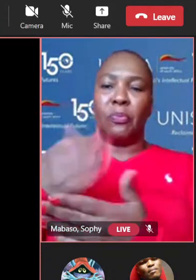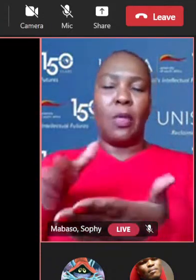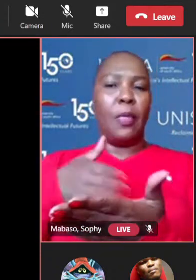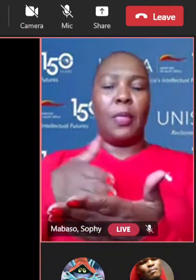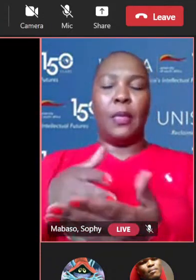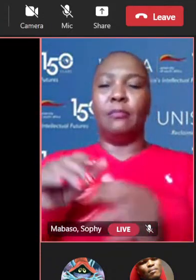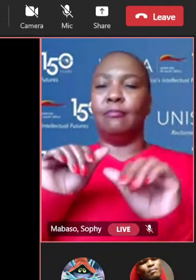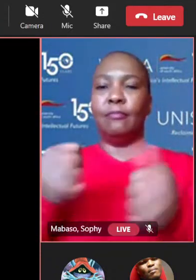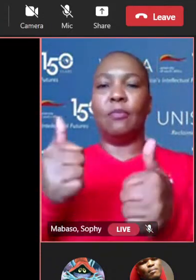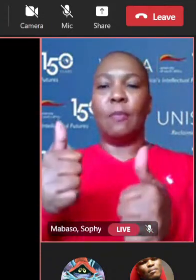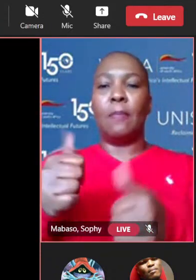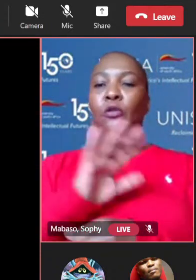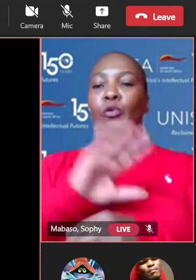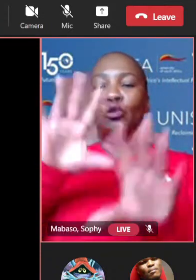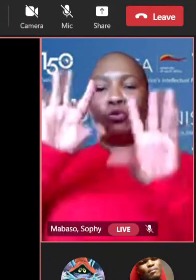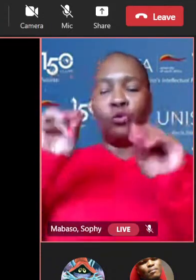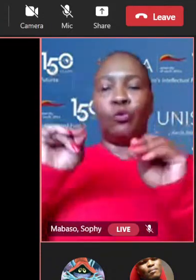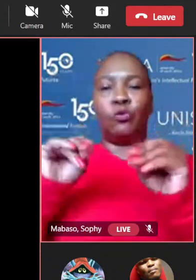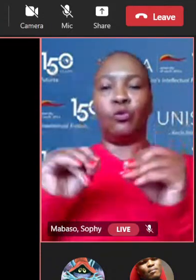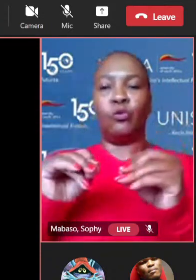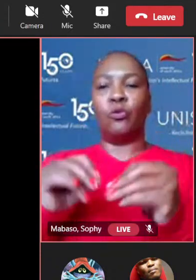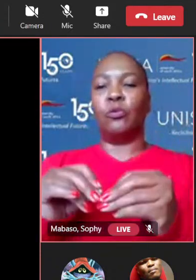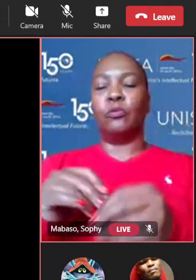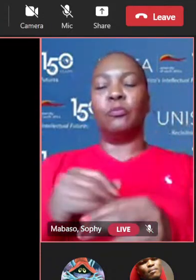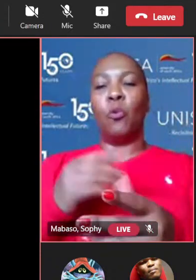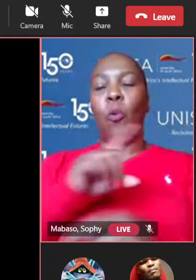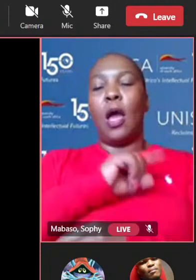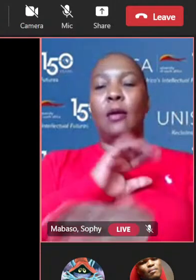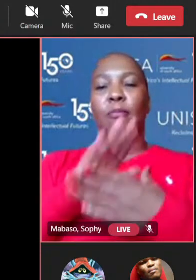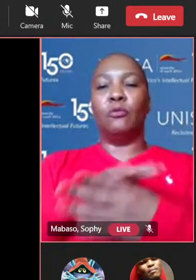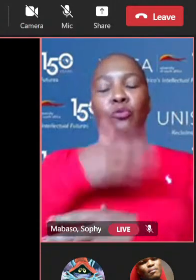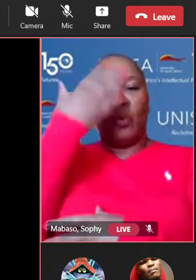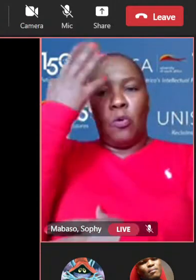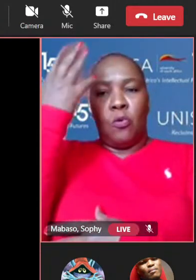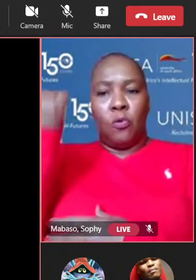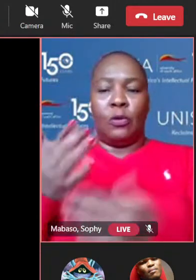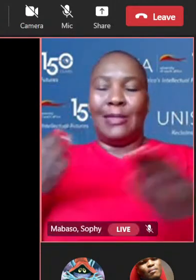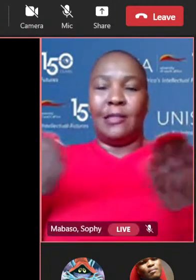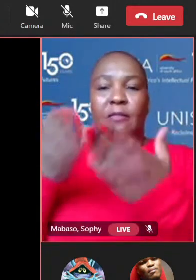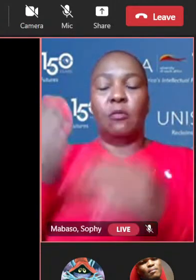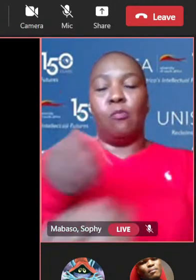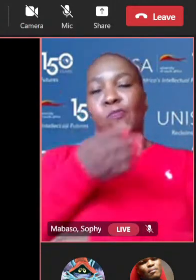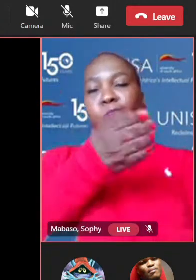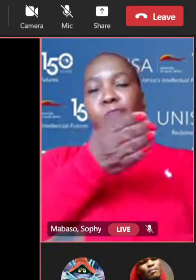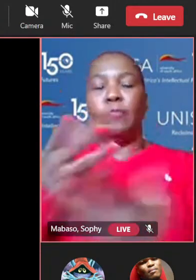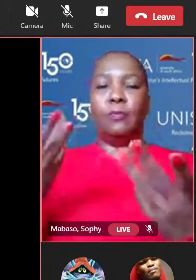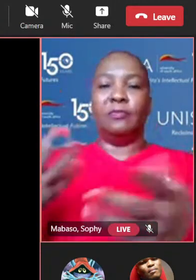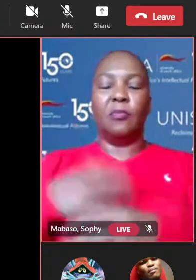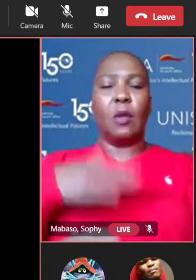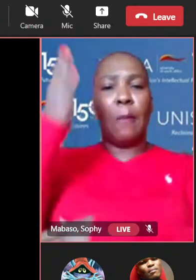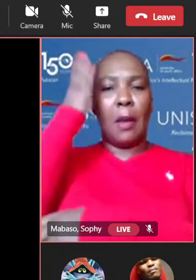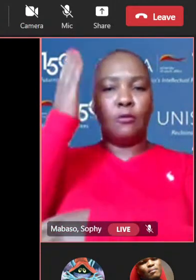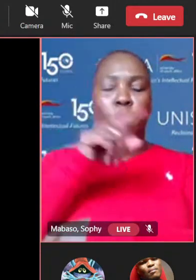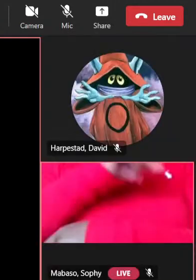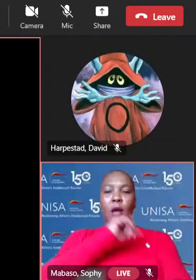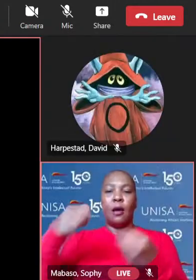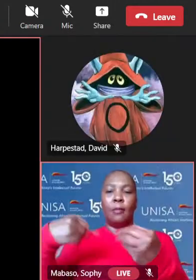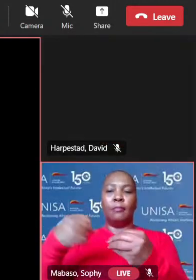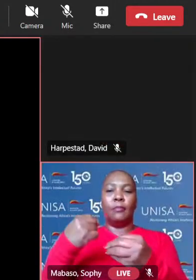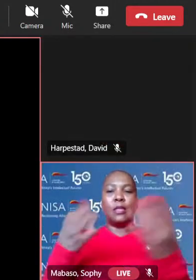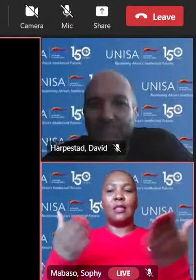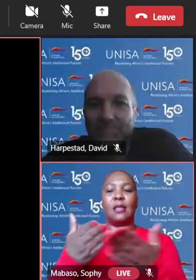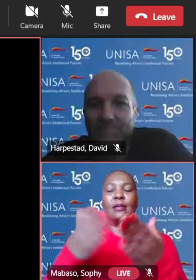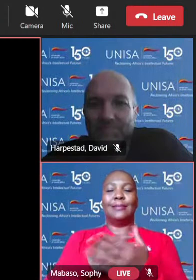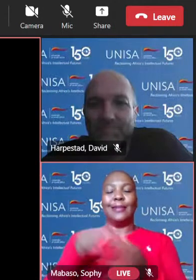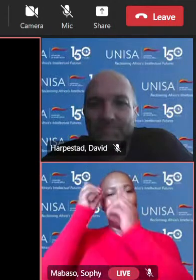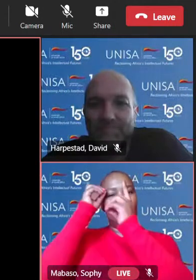stop attending because you do not know that the services are there. Know about the services, decide not to attend